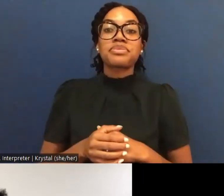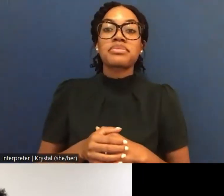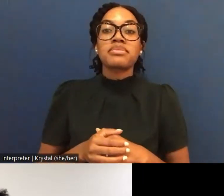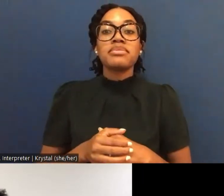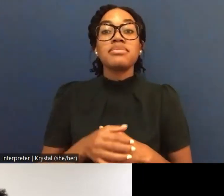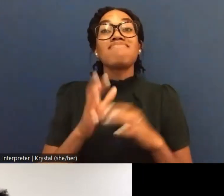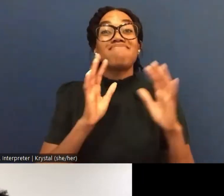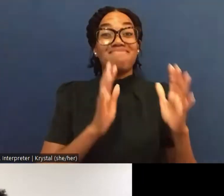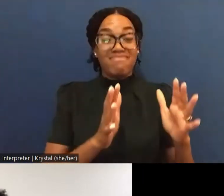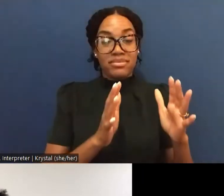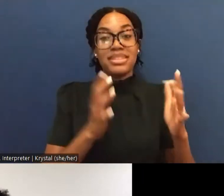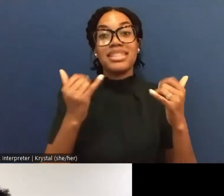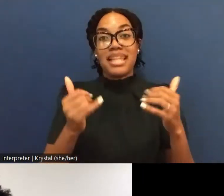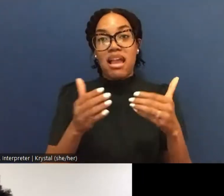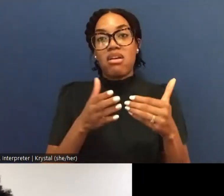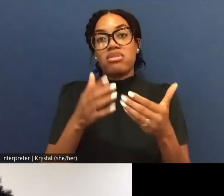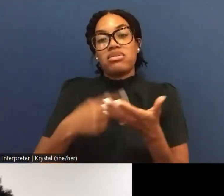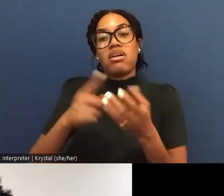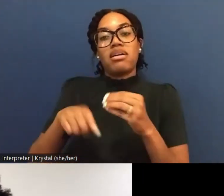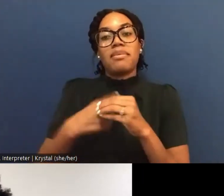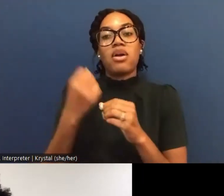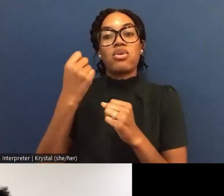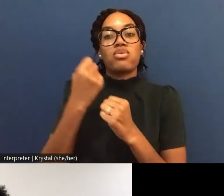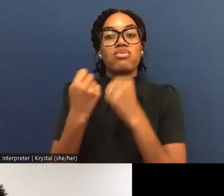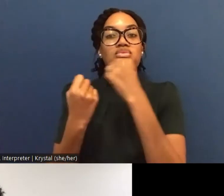slavery in these Indian nations ends.